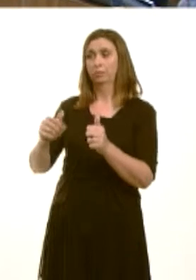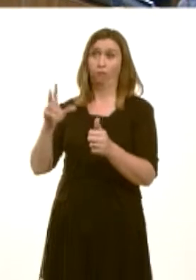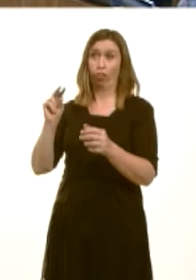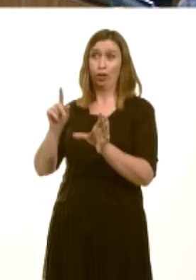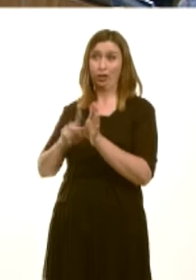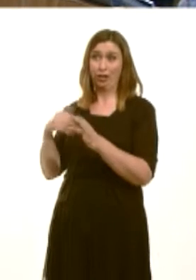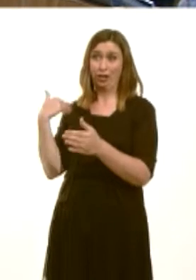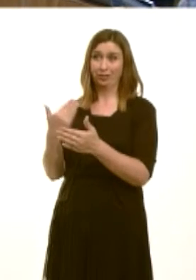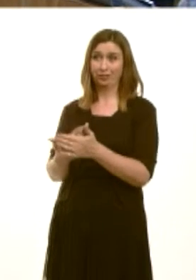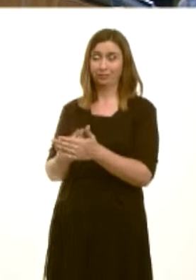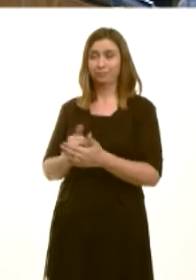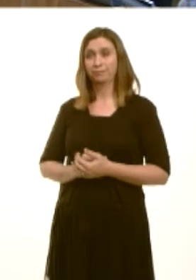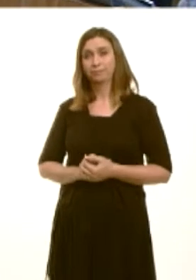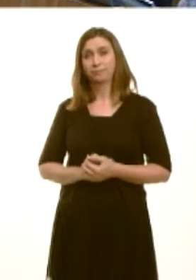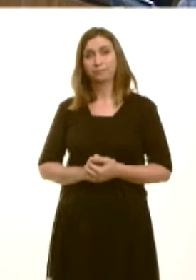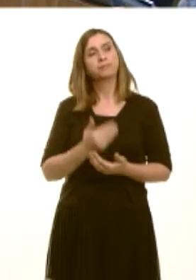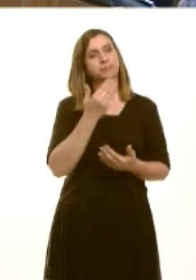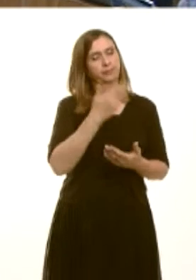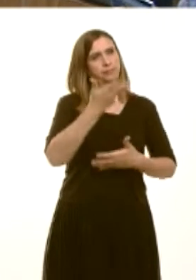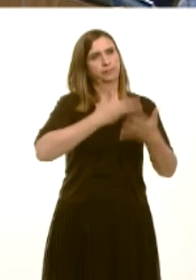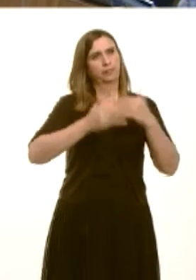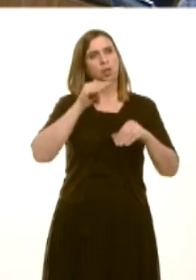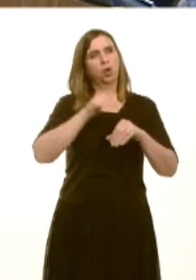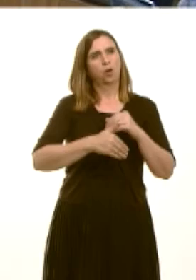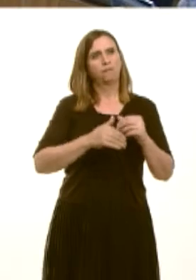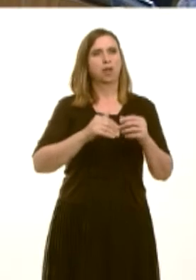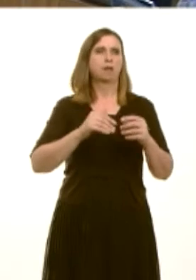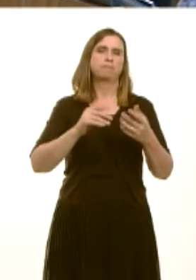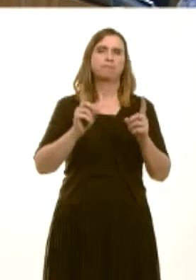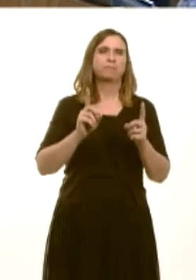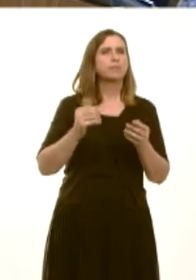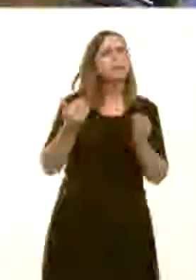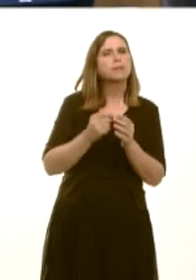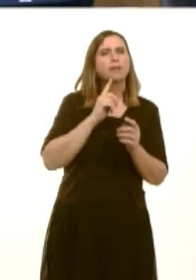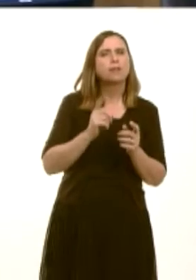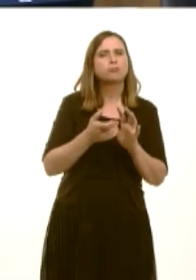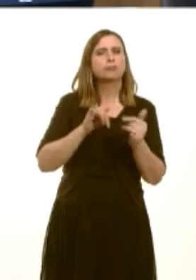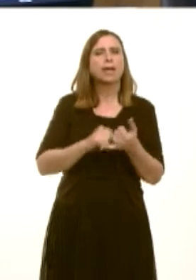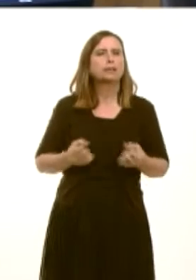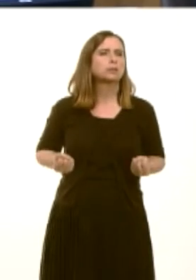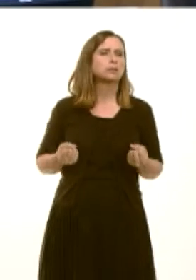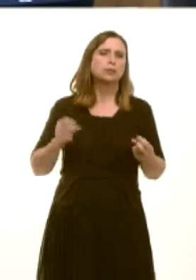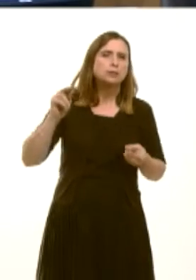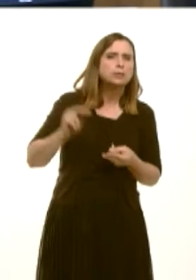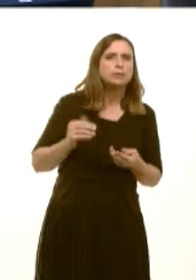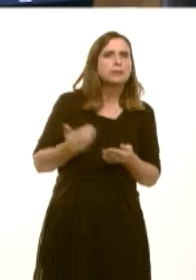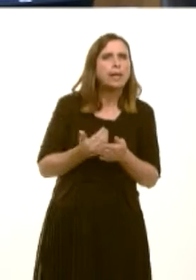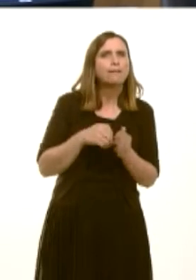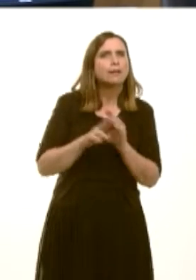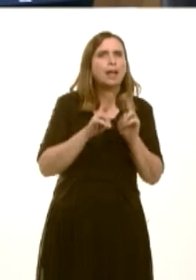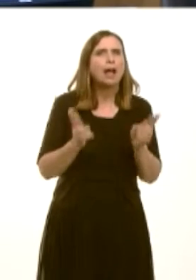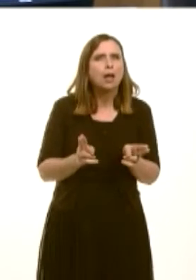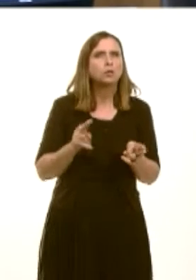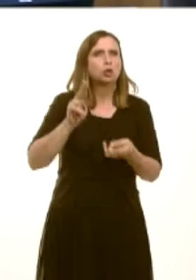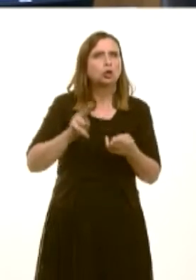Thank you, Presiding Officer. Will the First Minister make a statement on energy efficiency of the Welsh housing stock? Well, in